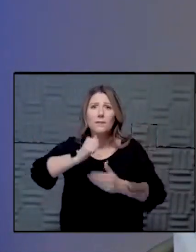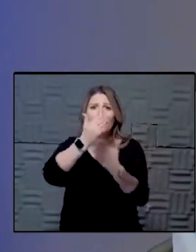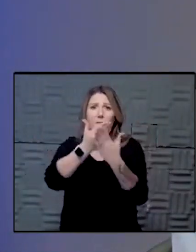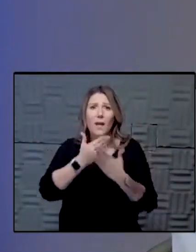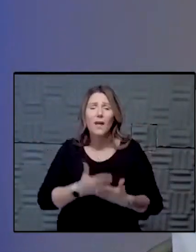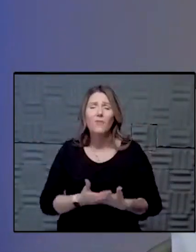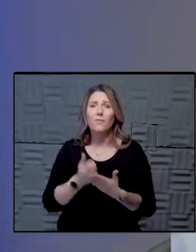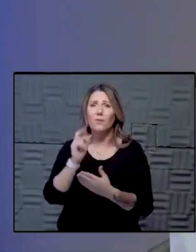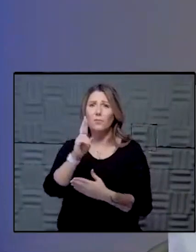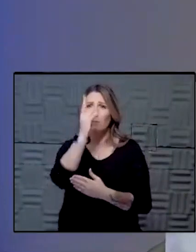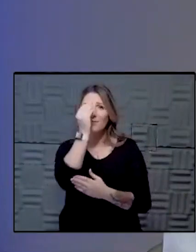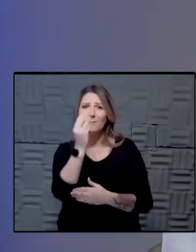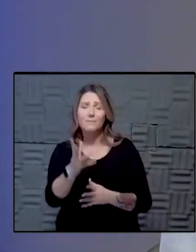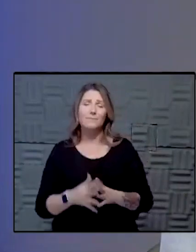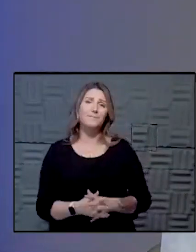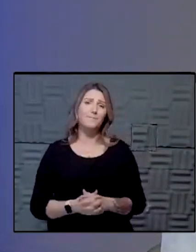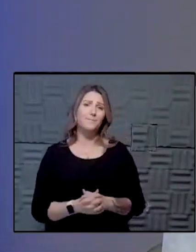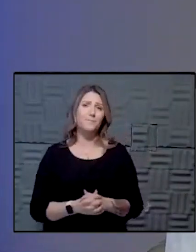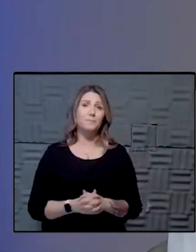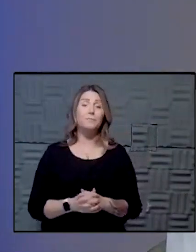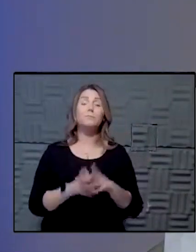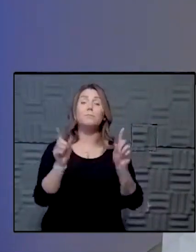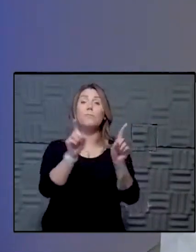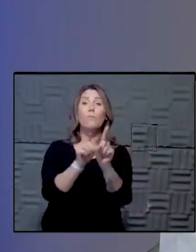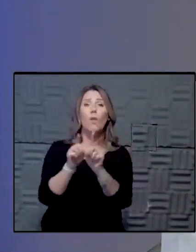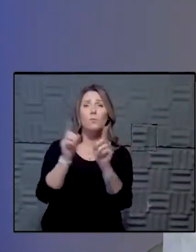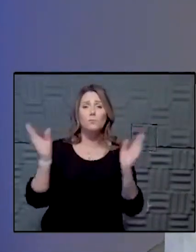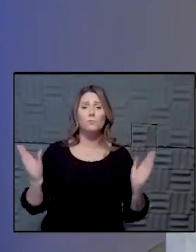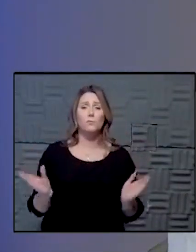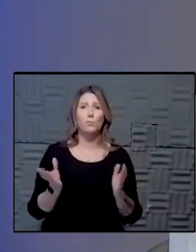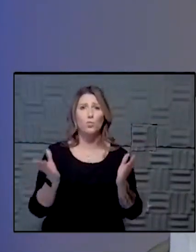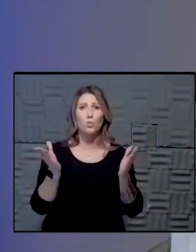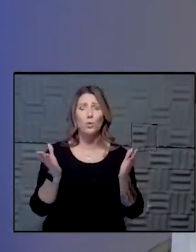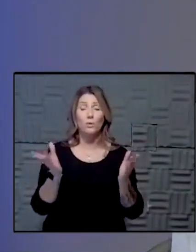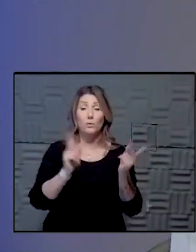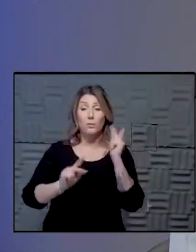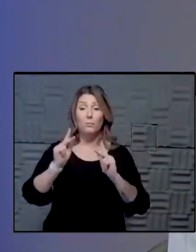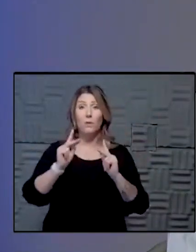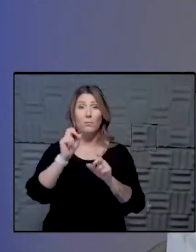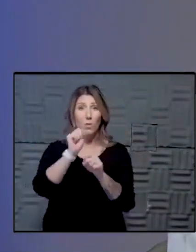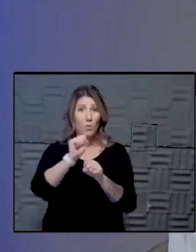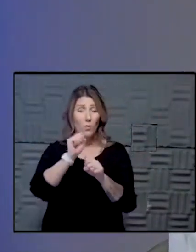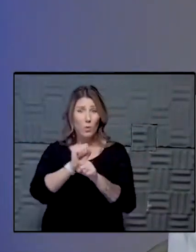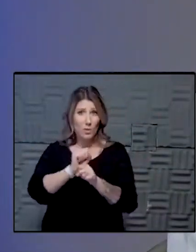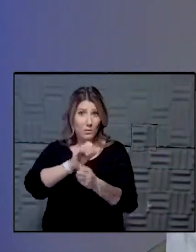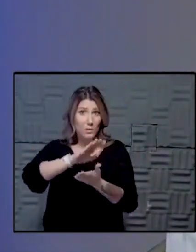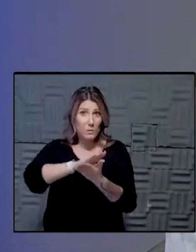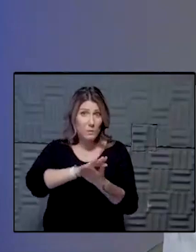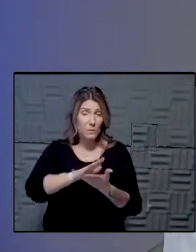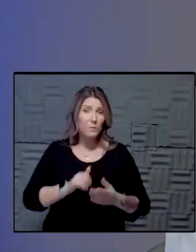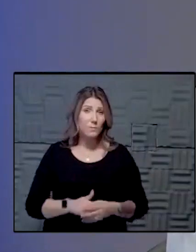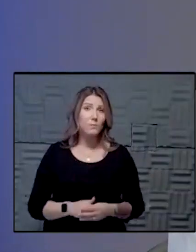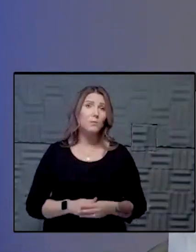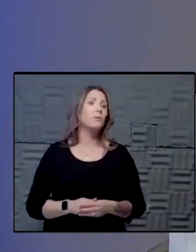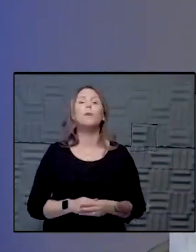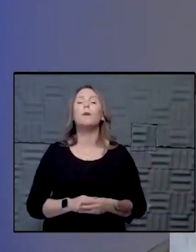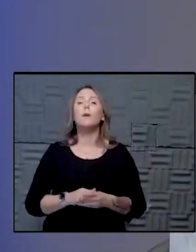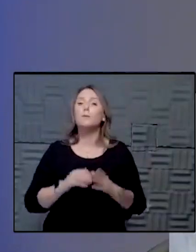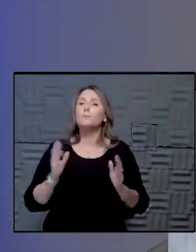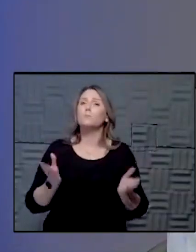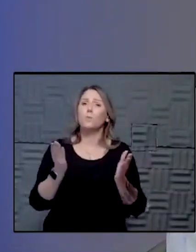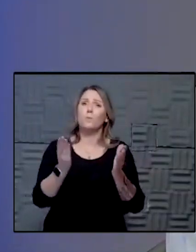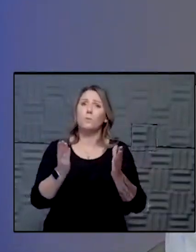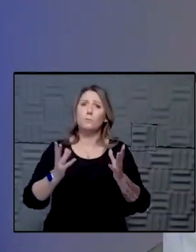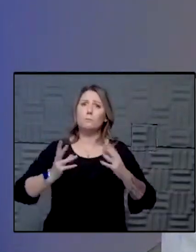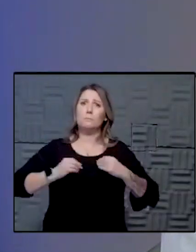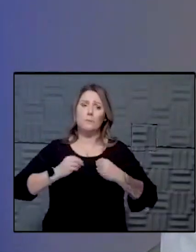data. But also, I would encourage that those people who work at the schools, I would encourage uptake of the vaccine for